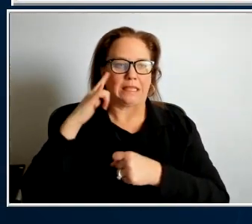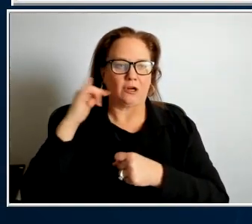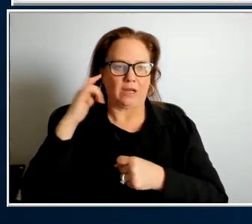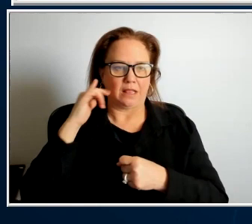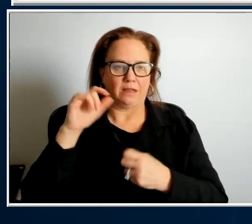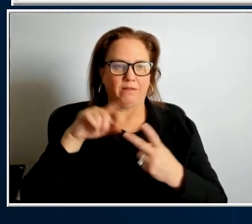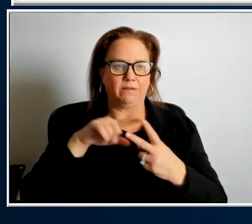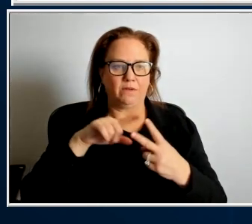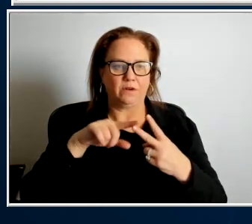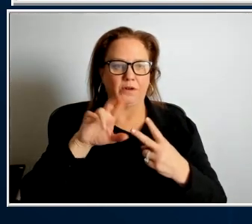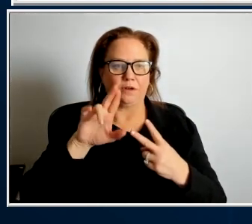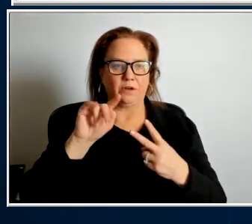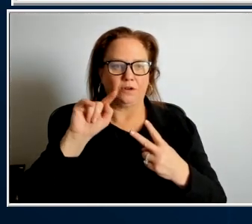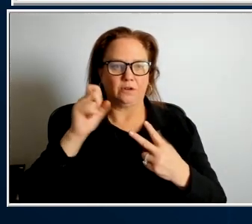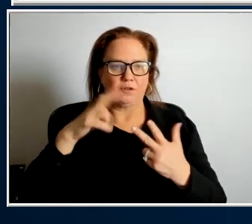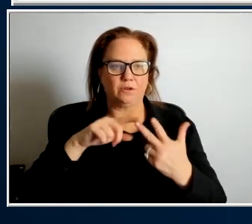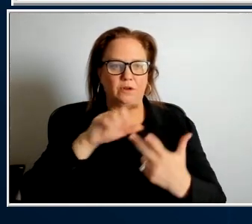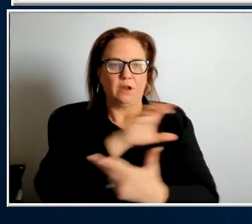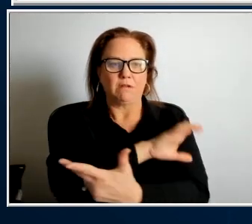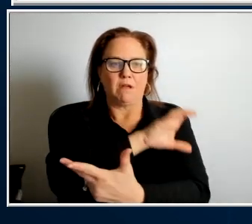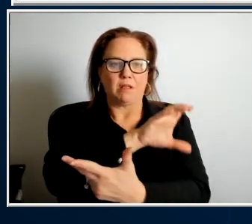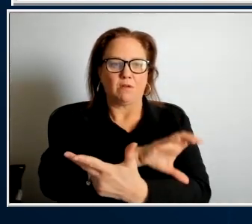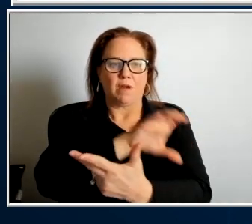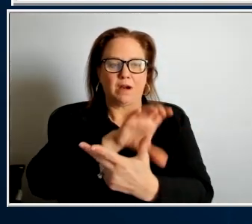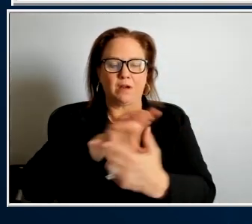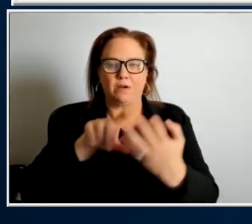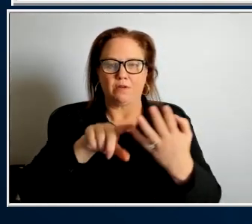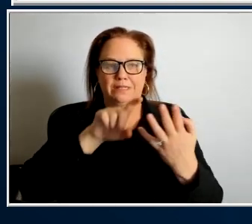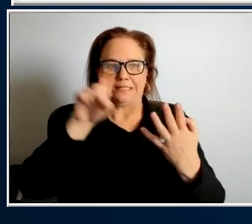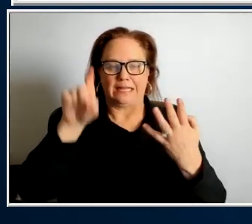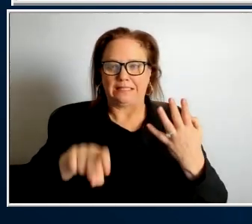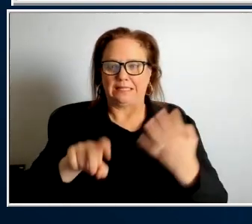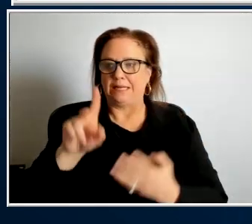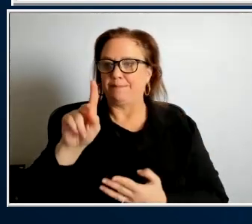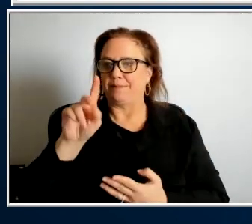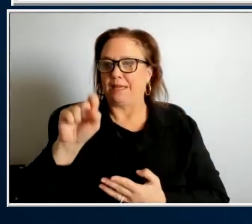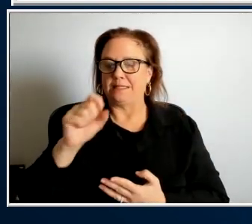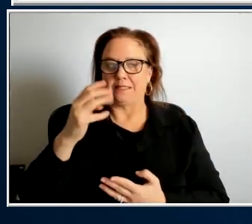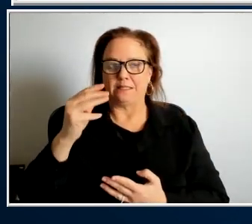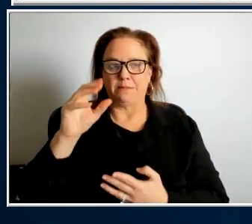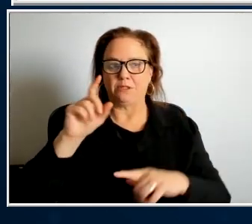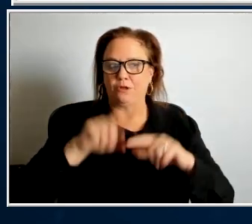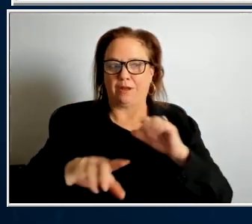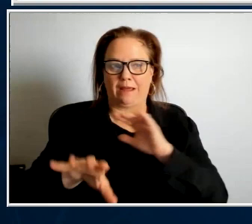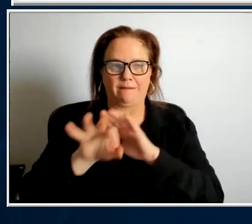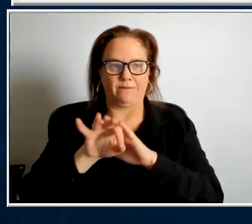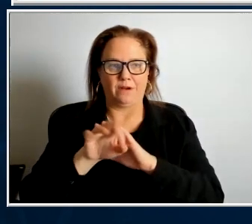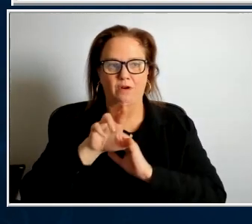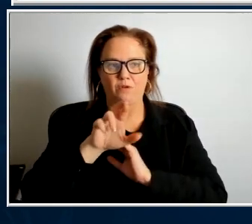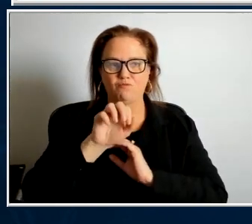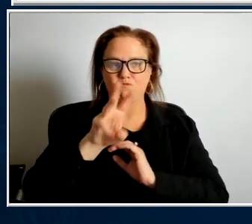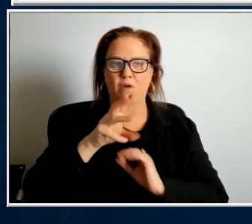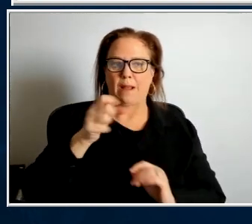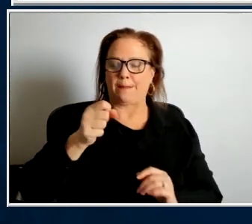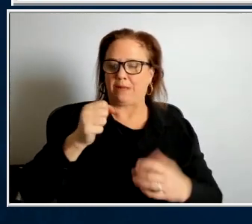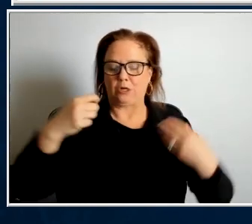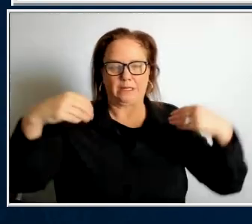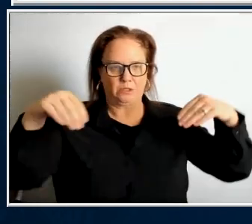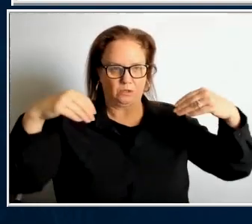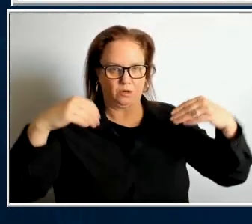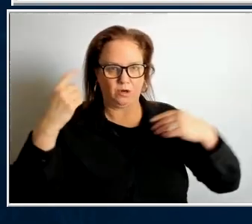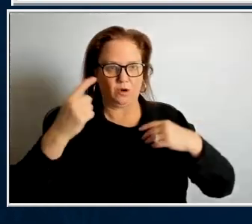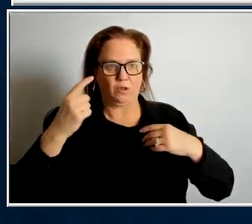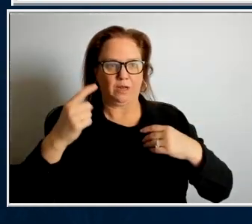Utah, Colorado, and Texas. In both Kansas and Missouri, you cannot find raw milk in stores. You can only get